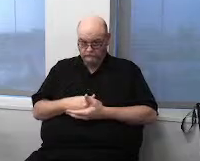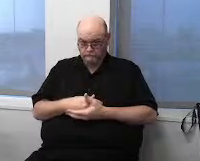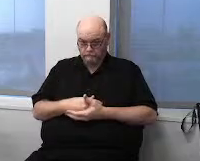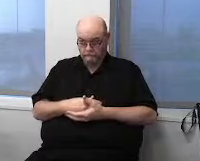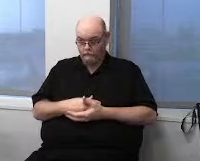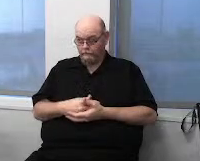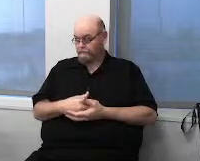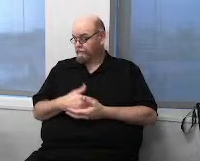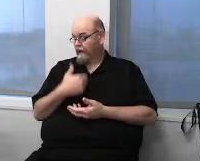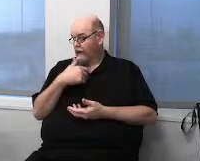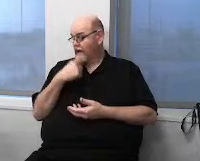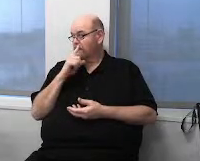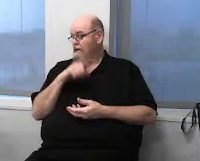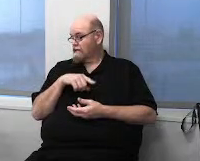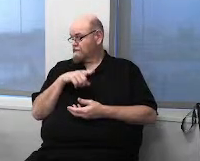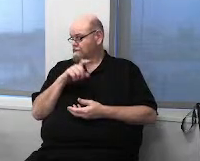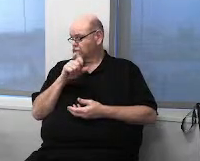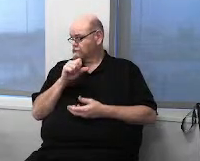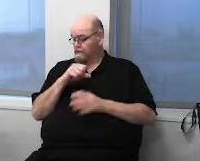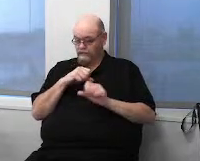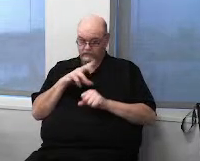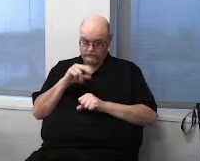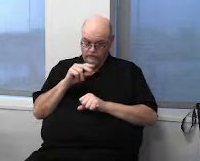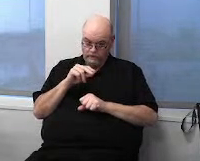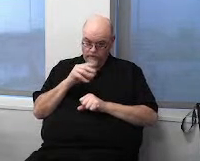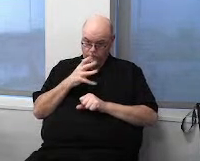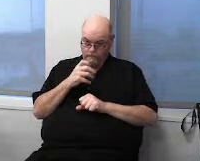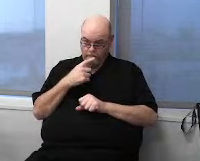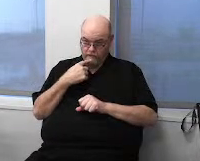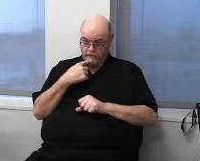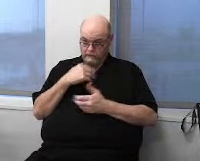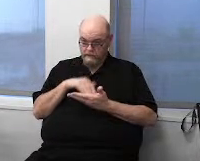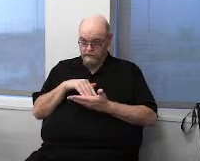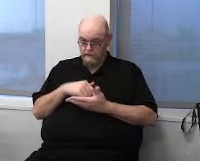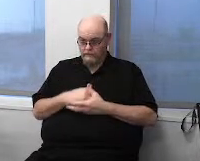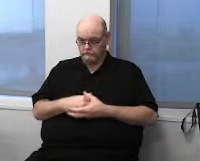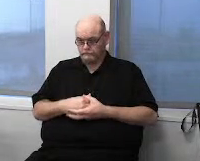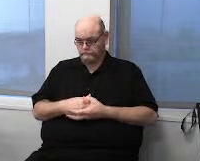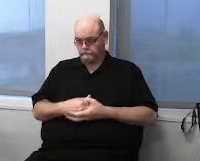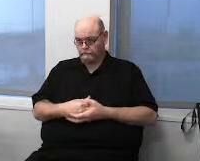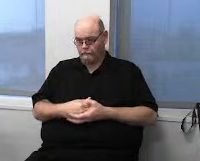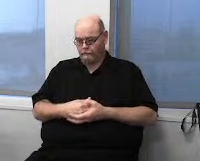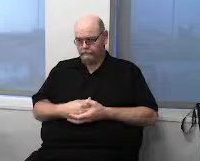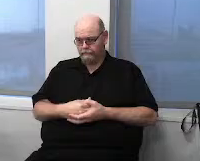question? I'm just answering your question. Well, it was a yes or no. You want me to repeat it?